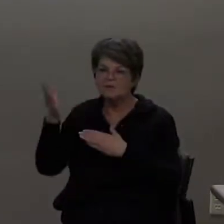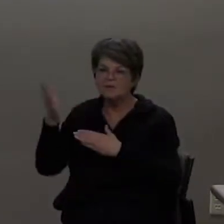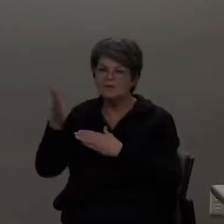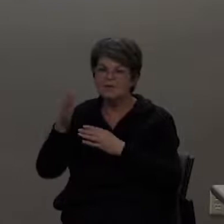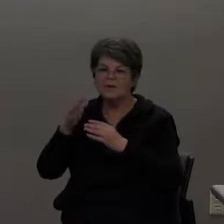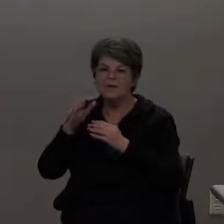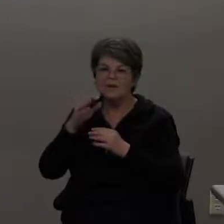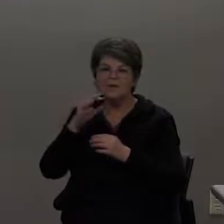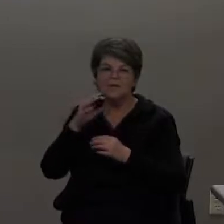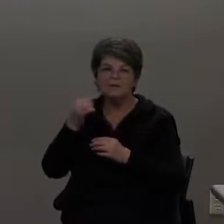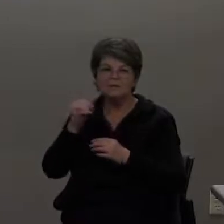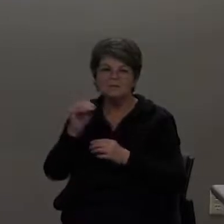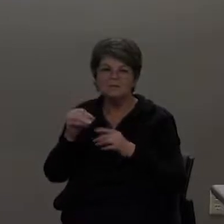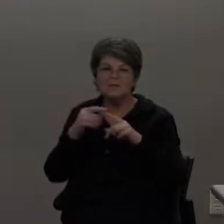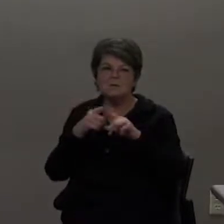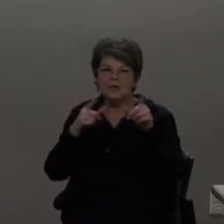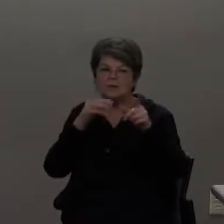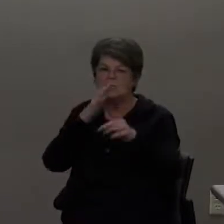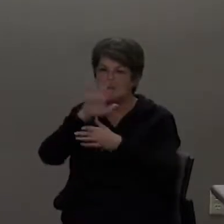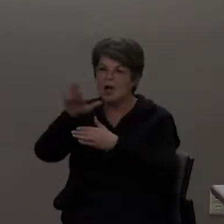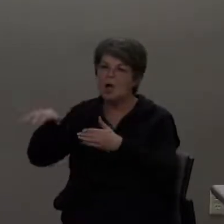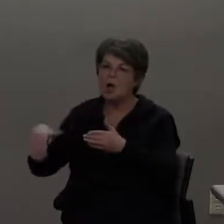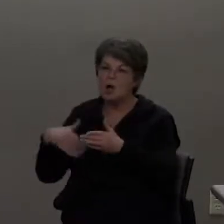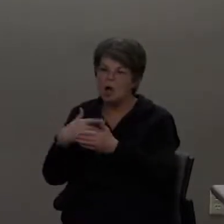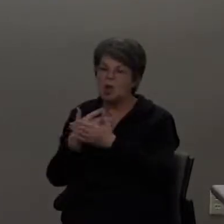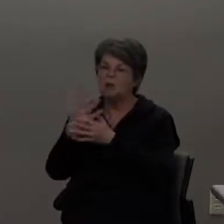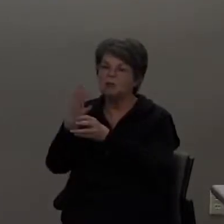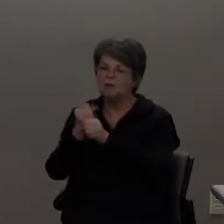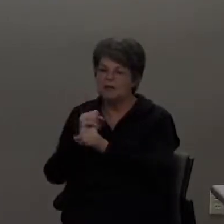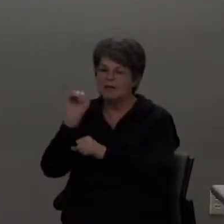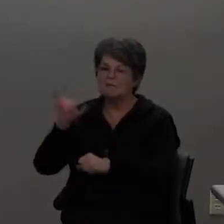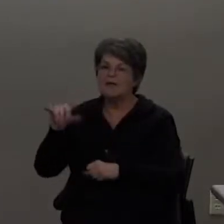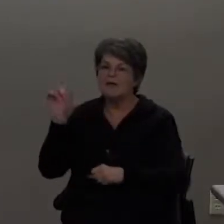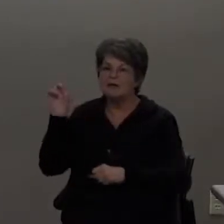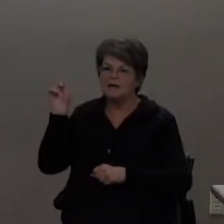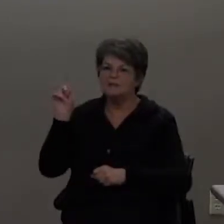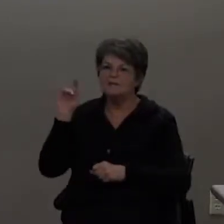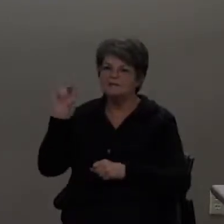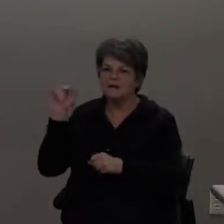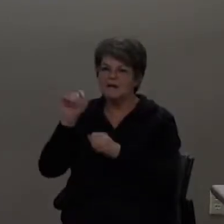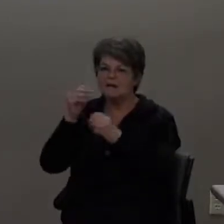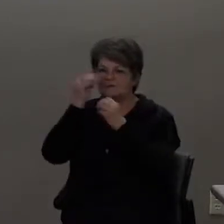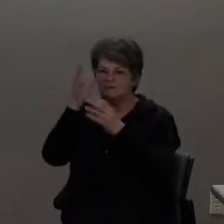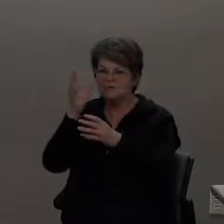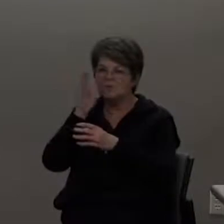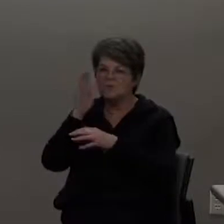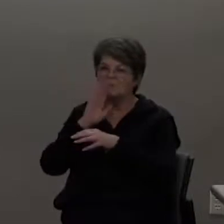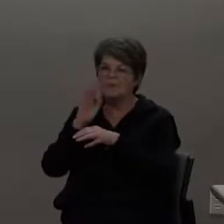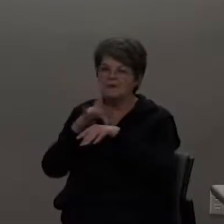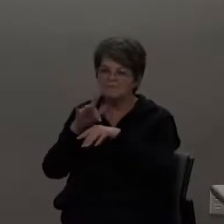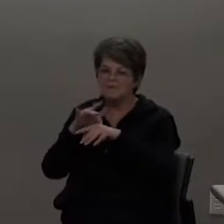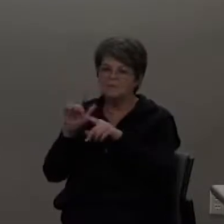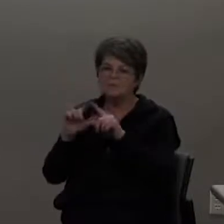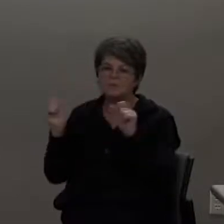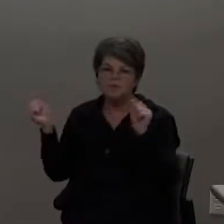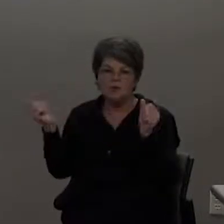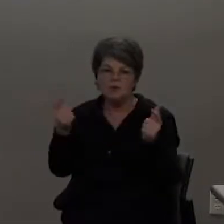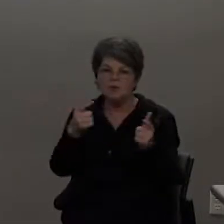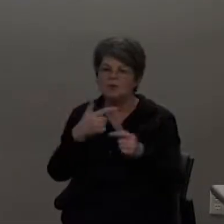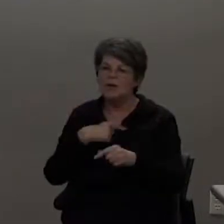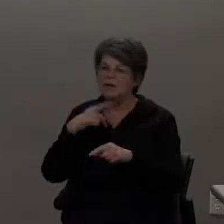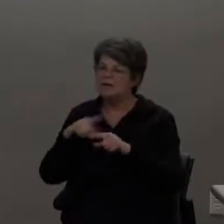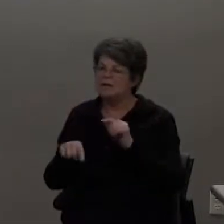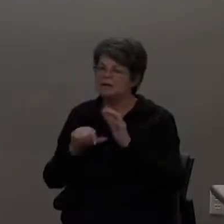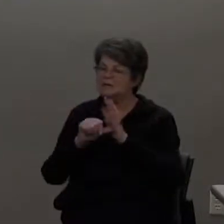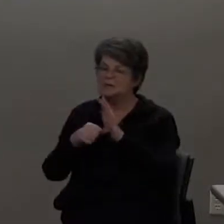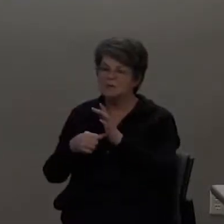10%. But we're all going to get this material. Yeah, absolutely. And this information is available to everybody to digest. And once again, I can't